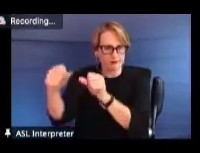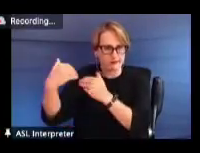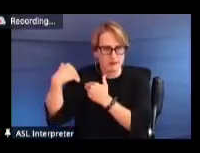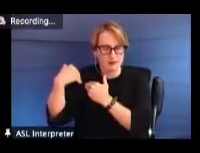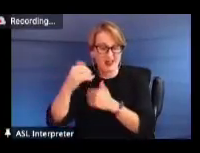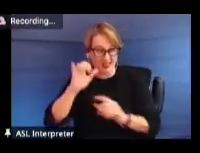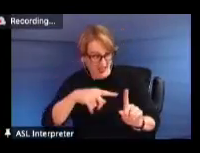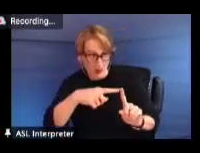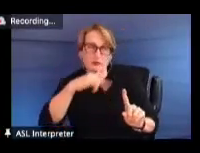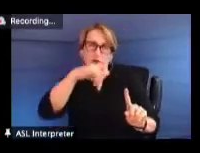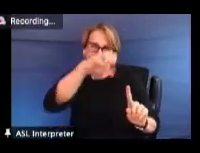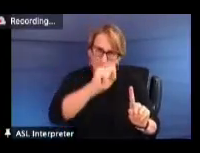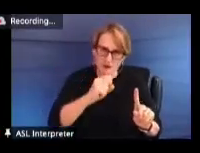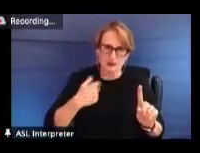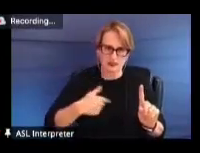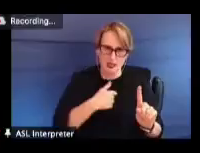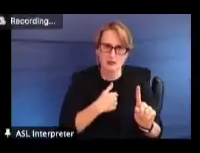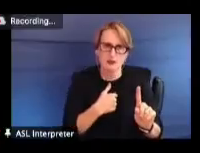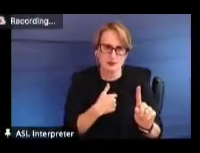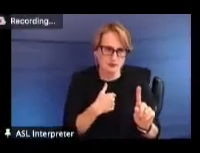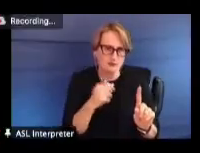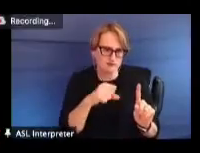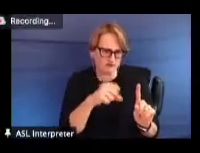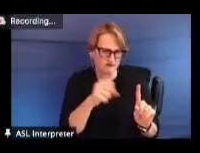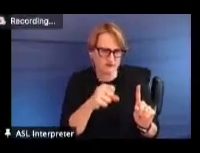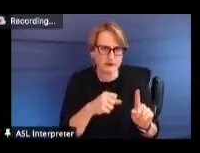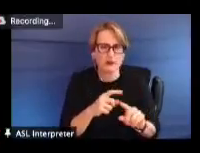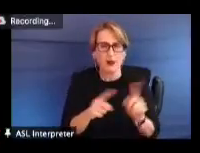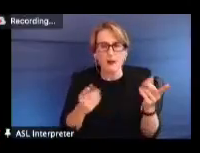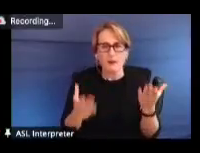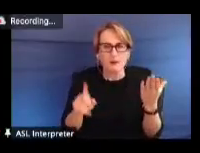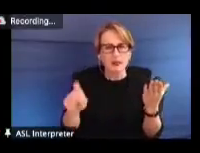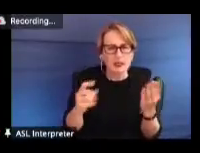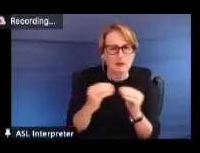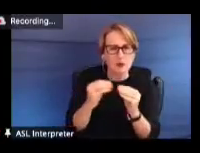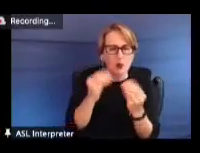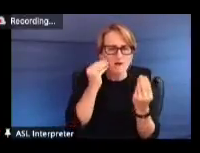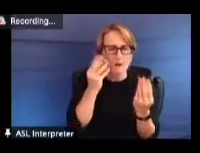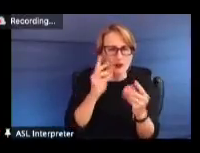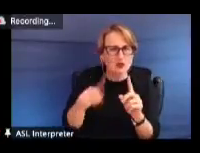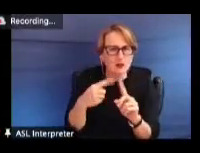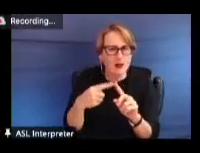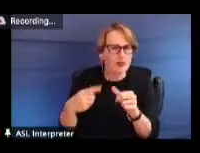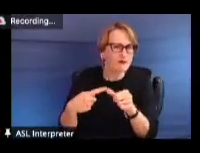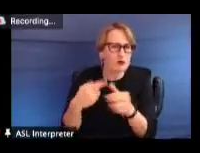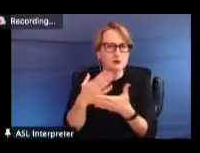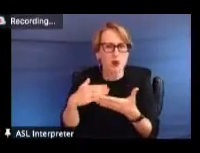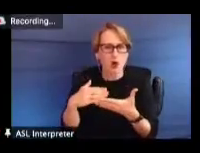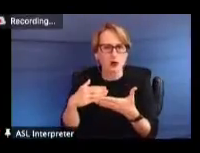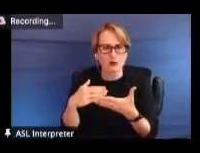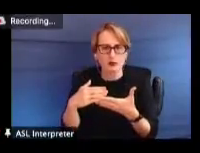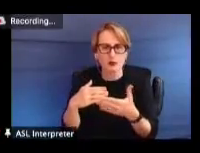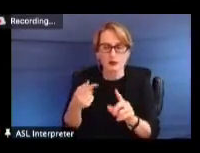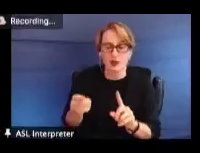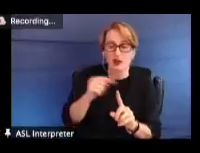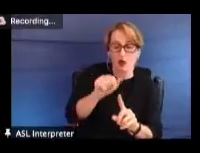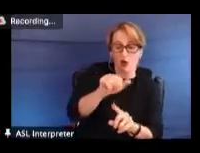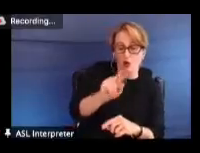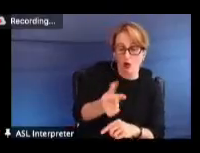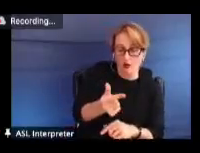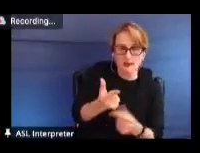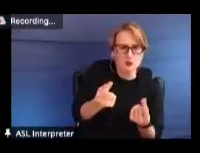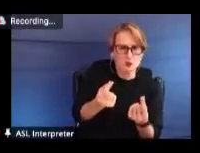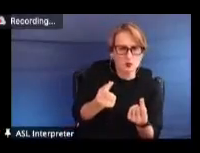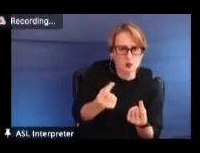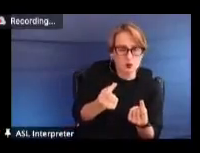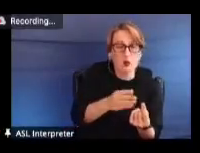definitely, absolutely. And we just might need more input on the first part, the August stuff possibly. But the line drawers, we're